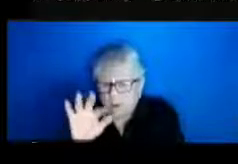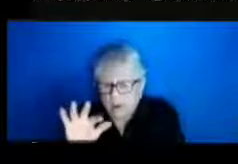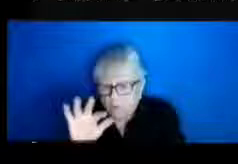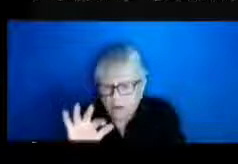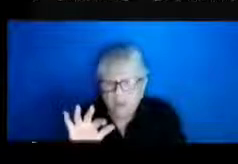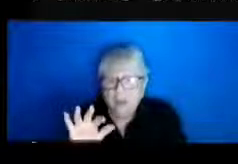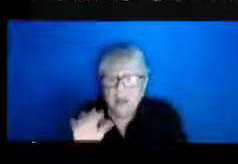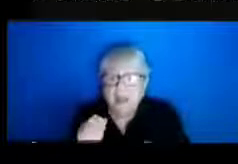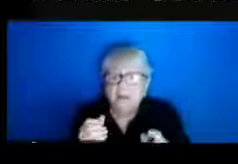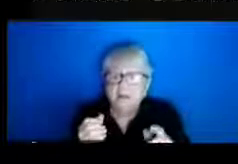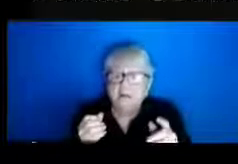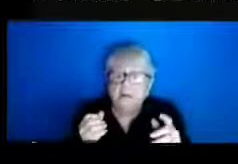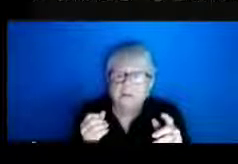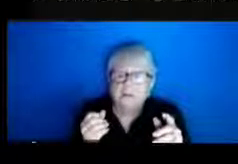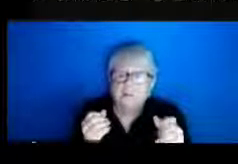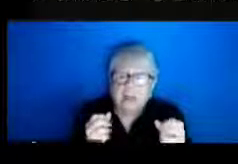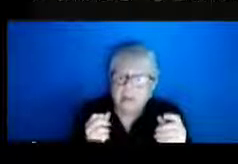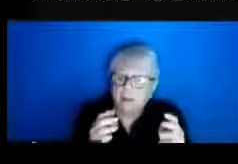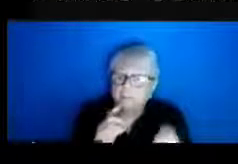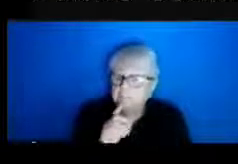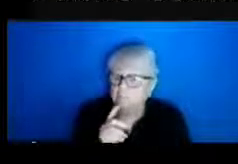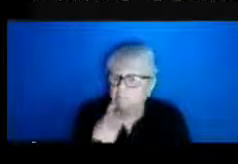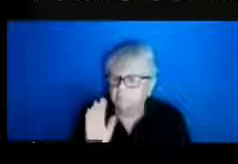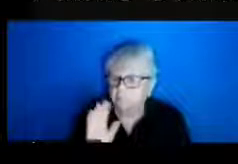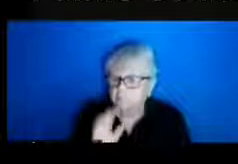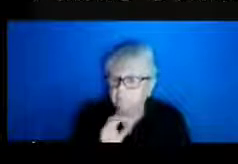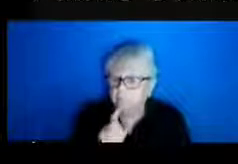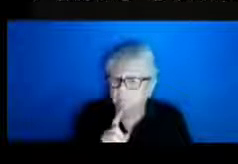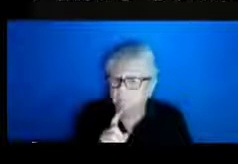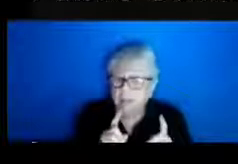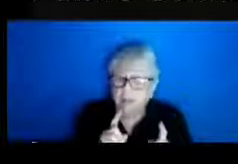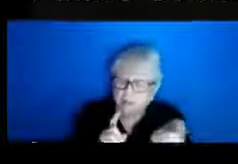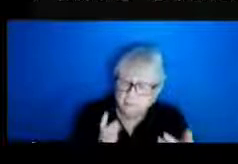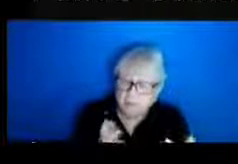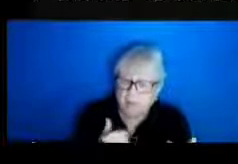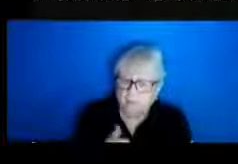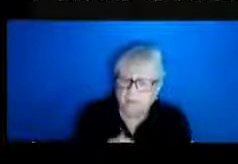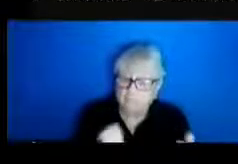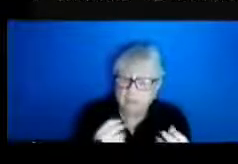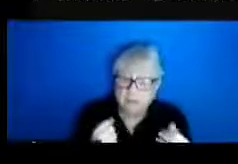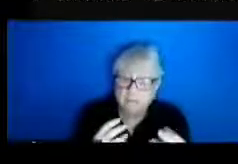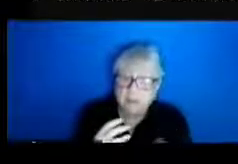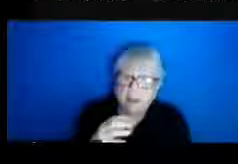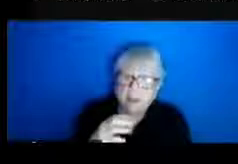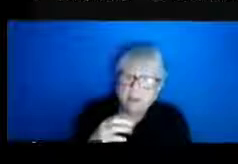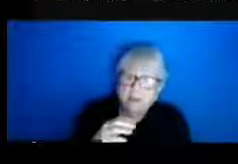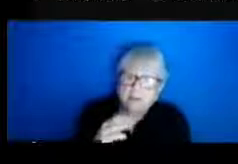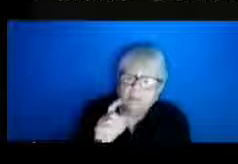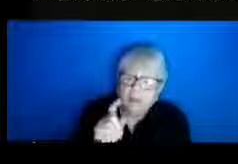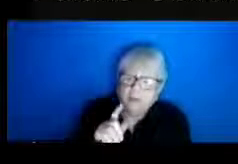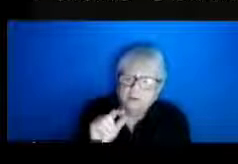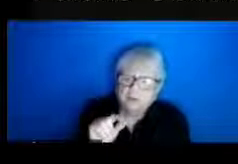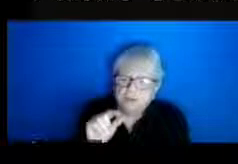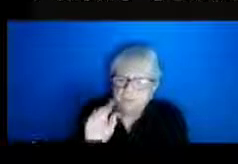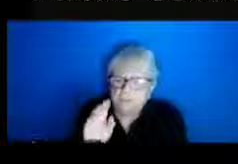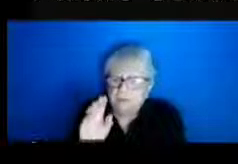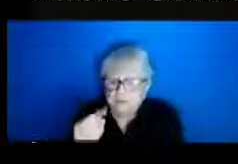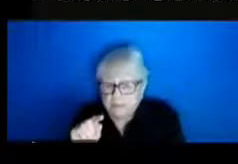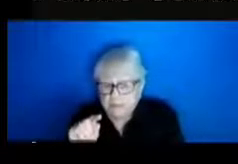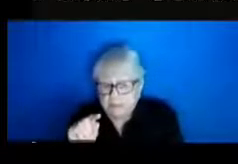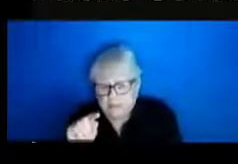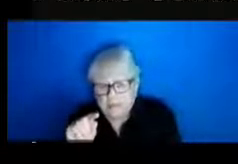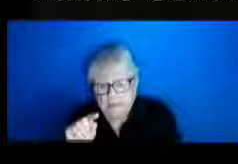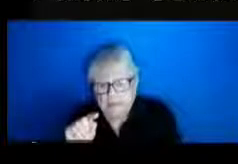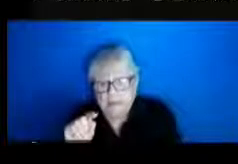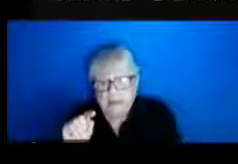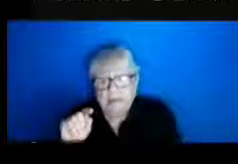were iconic and held by LGBTQ plus candidates. Again, of course, because we want to respect the natural municipal lines of our districts